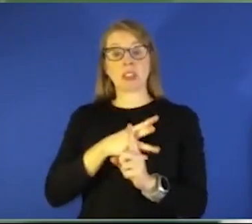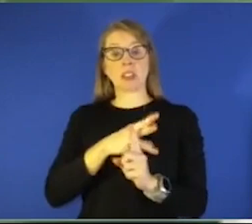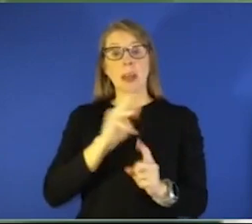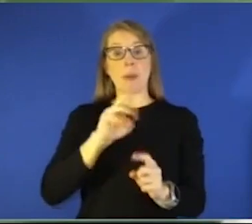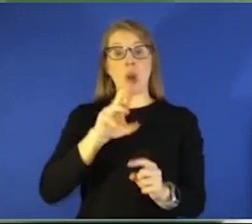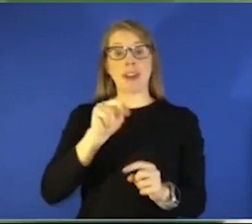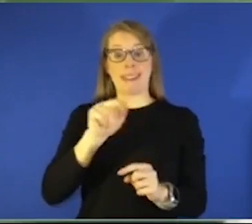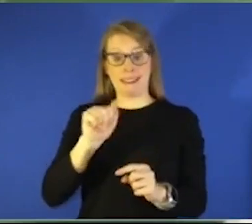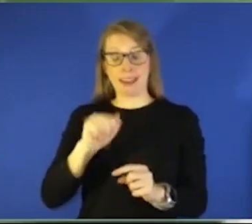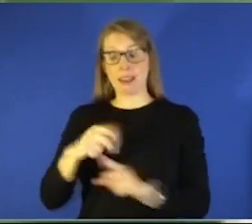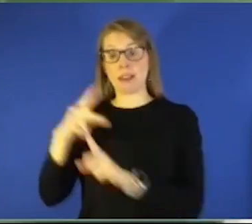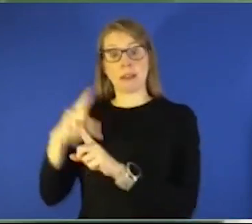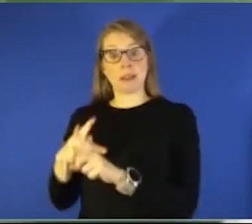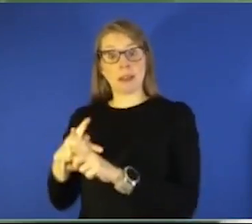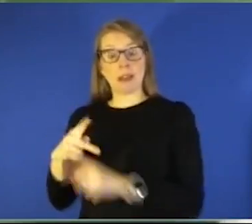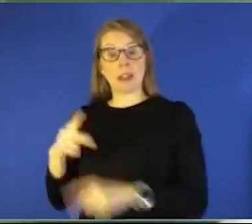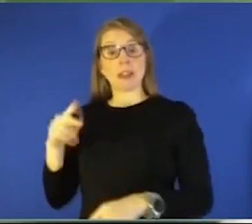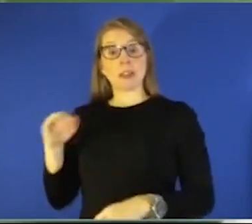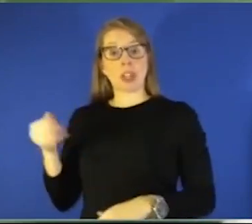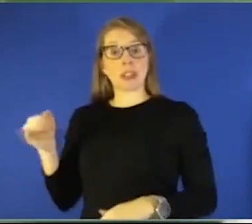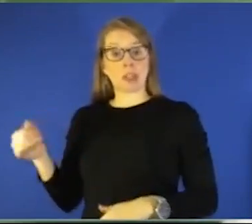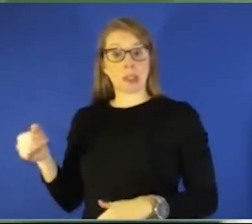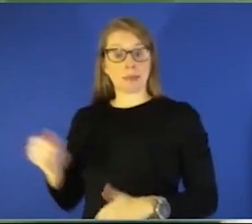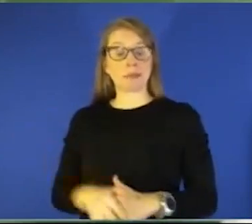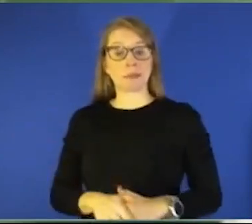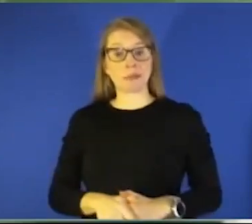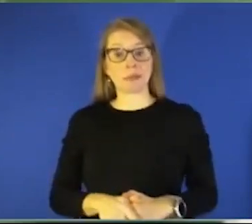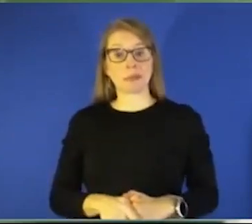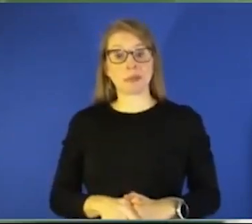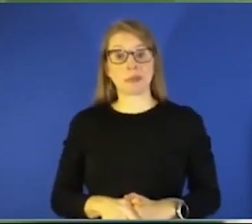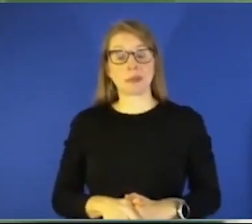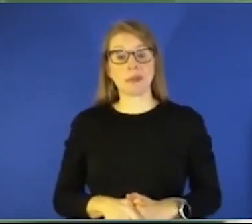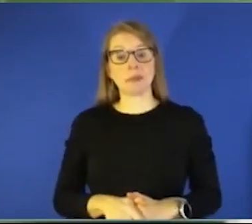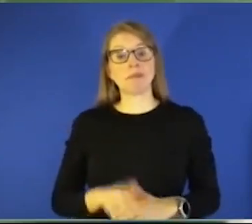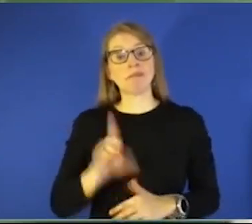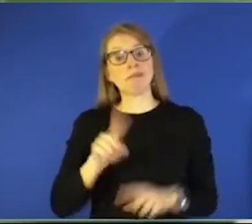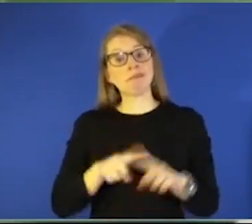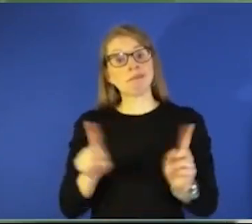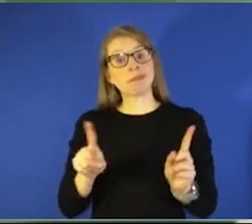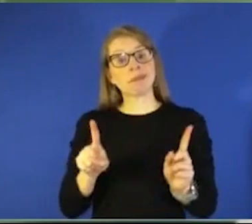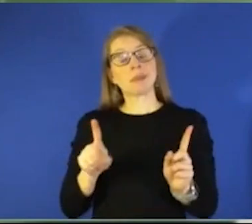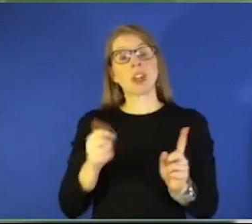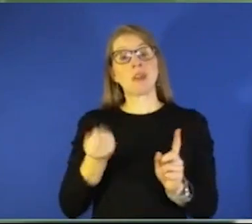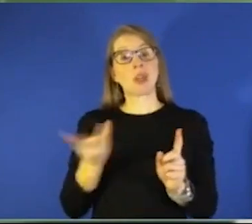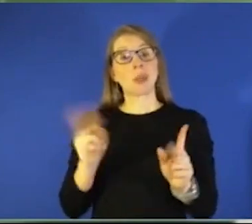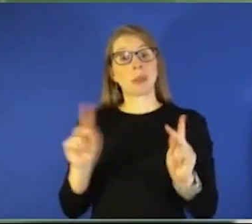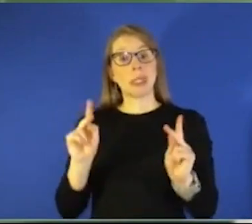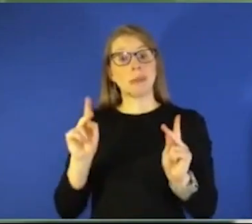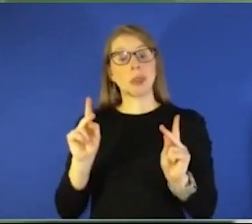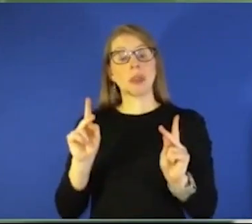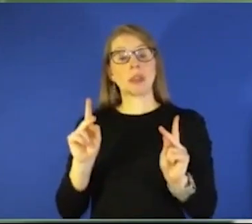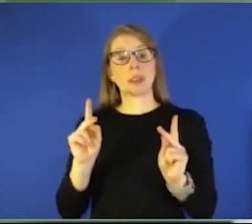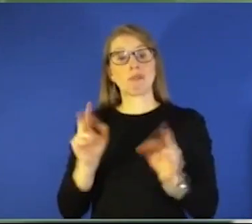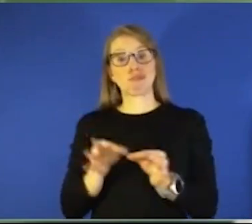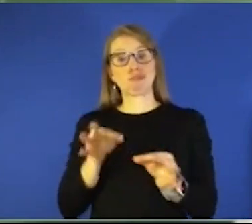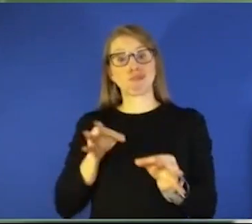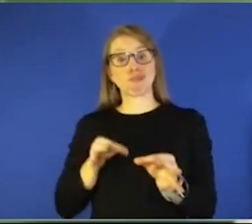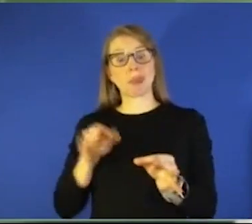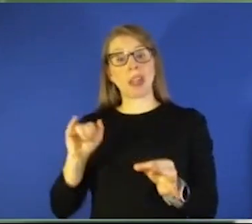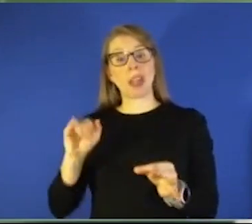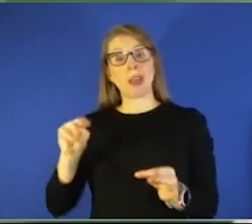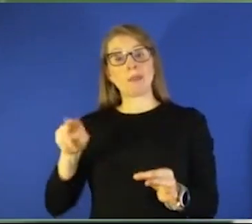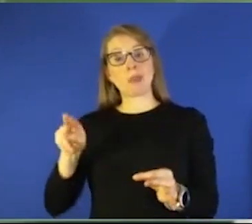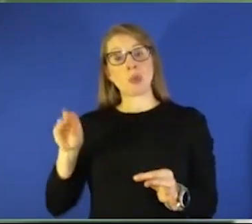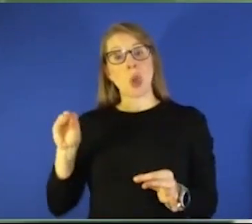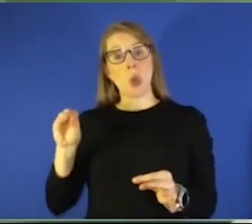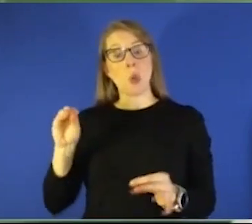6 months after your second shot. But having said that, there are a few people who are immunocompromised who may